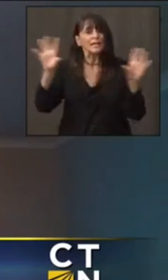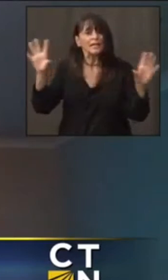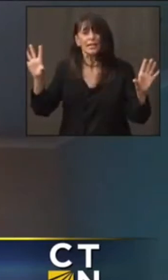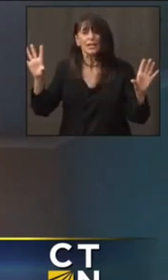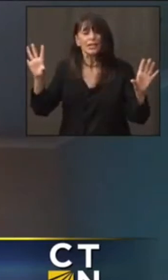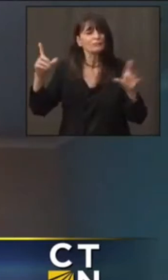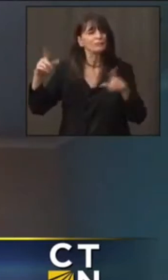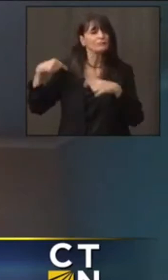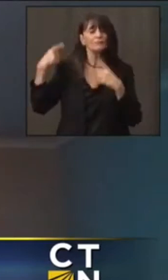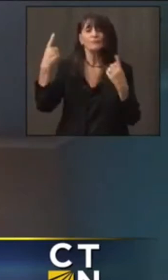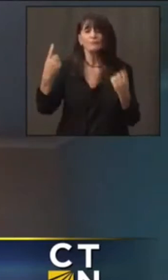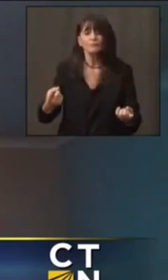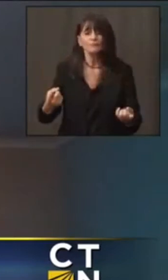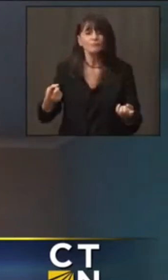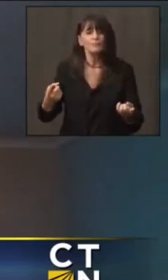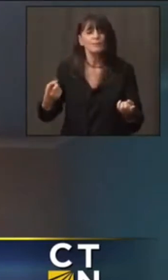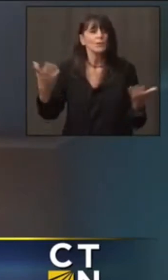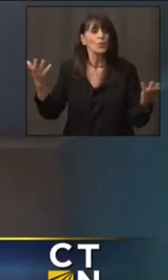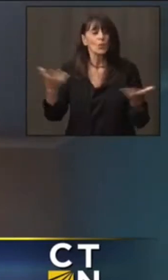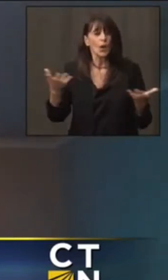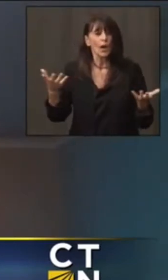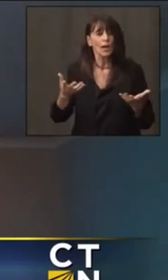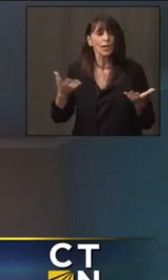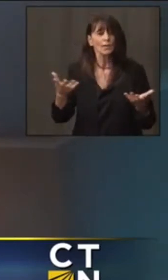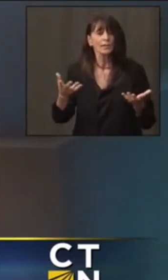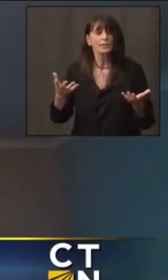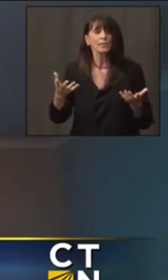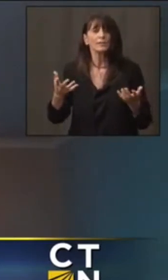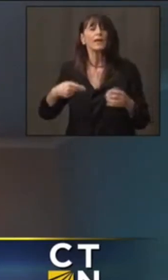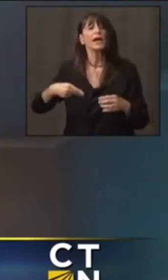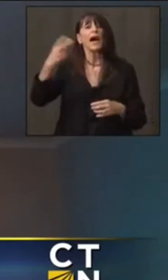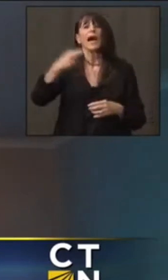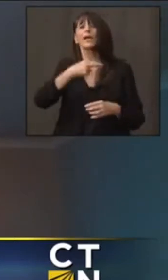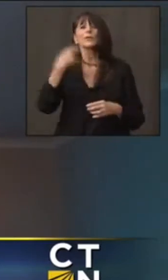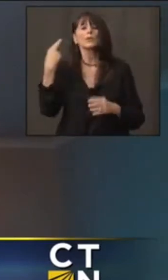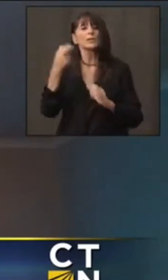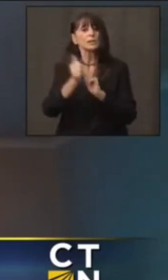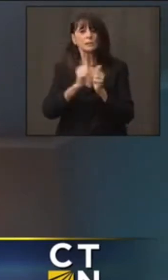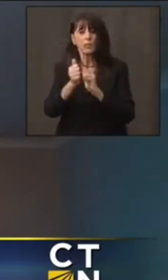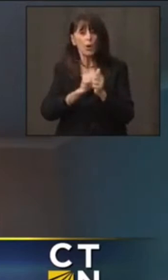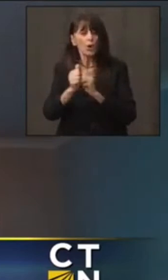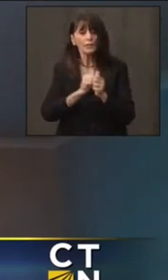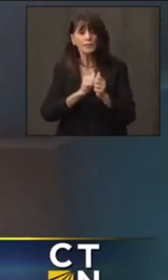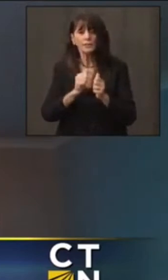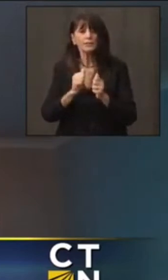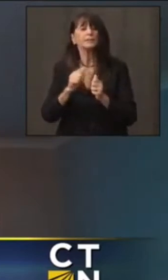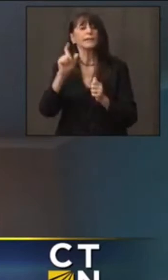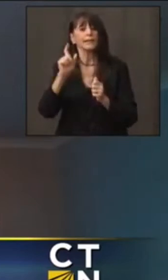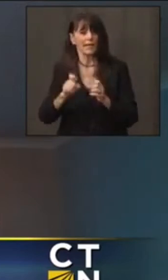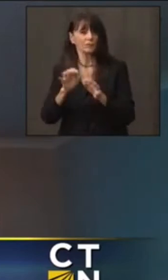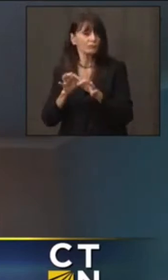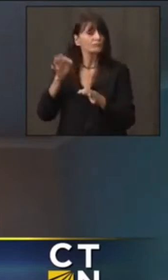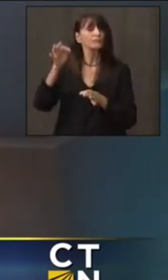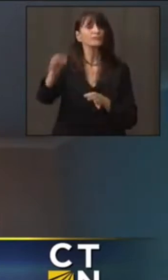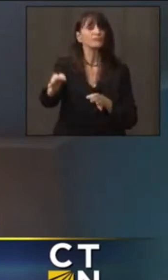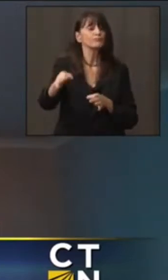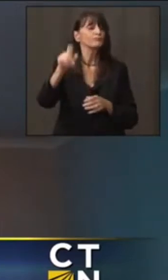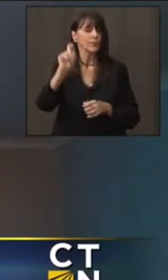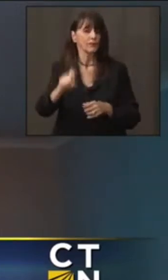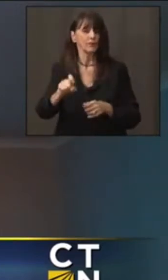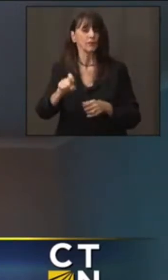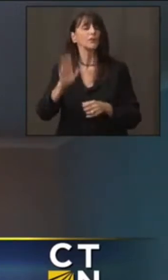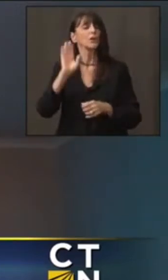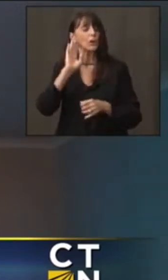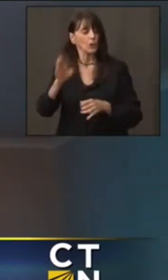recommendations that high-risk sports ought to wait. So we'll